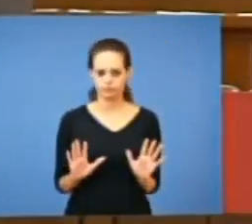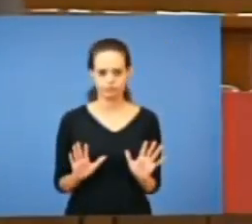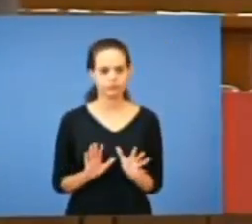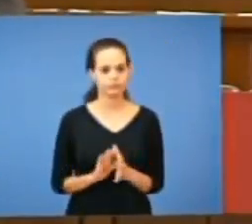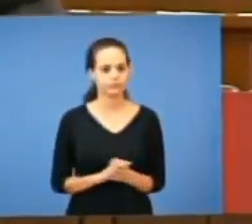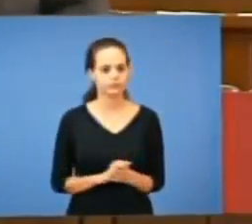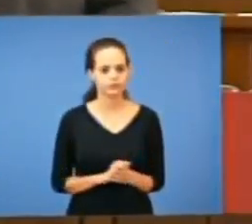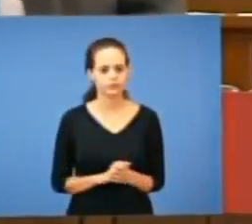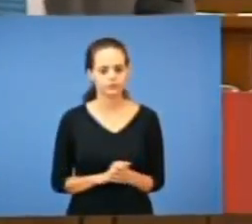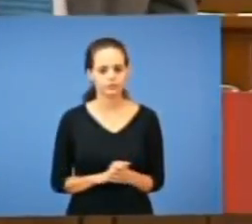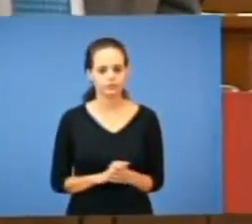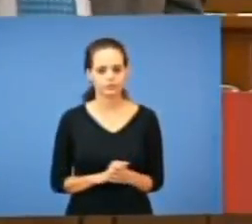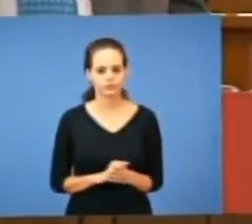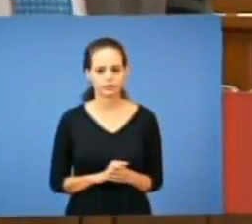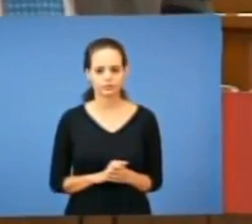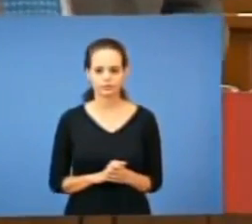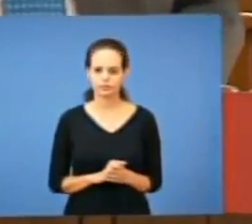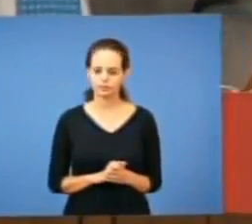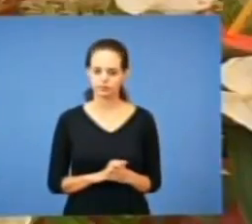it. Nothing else.